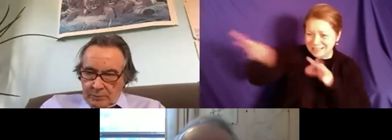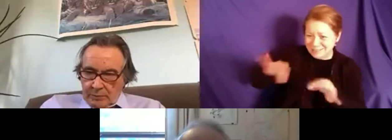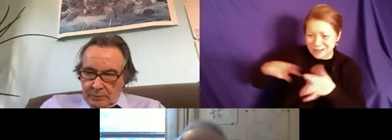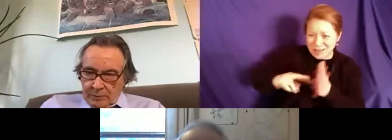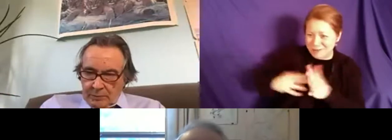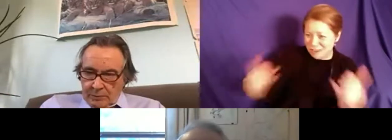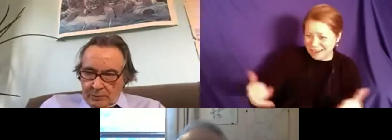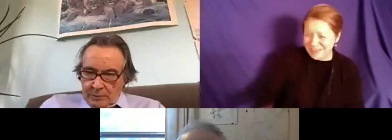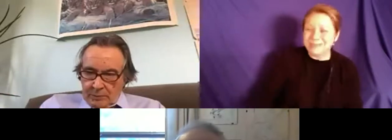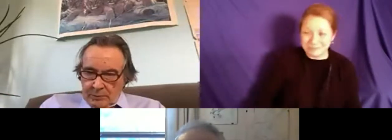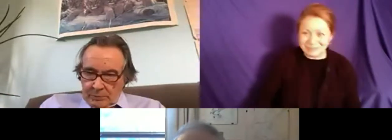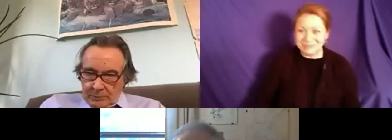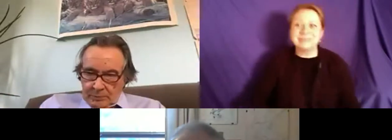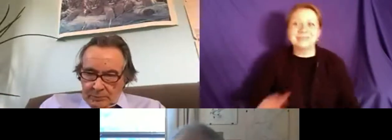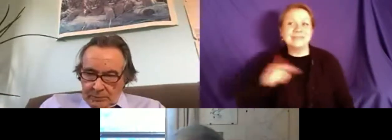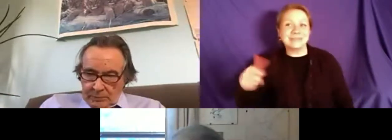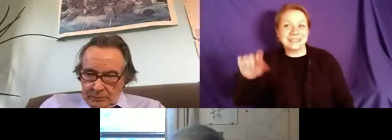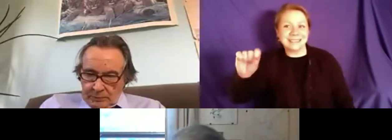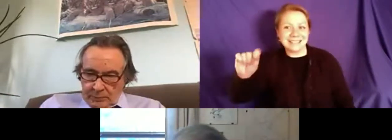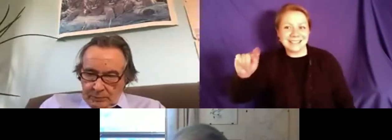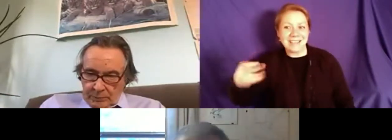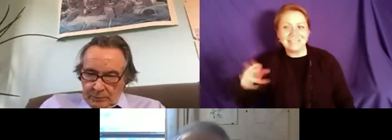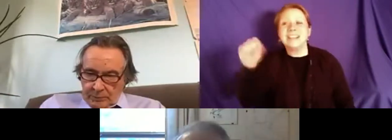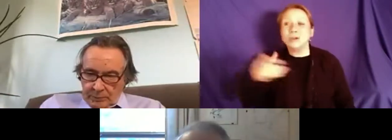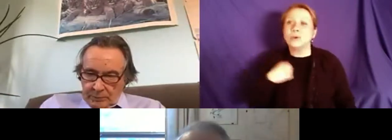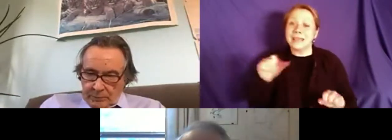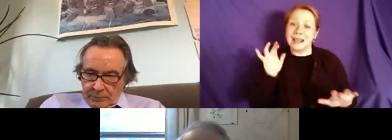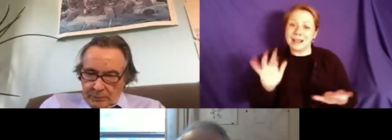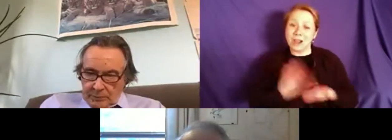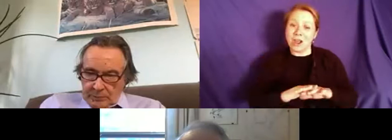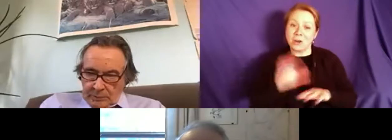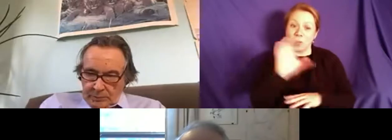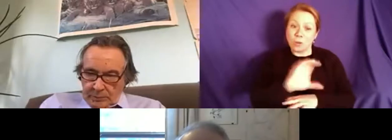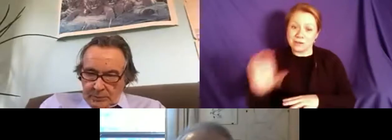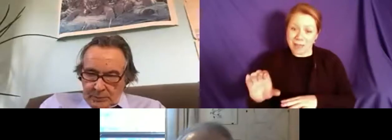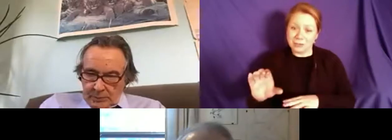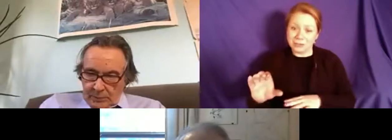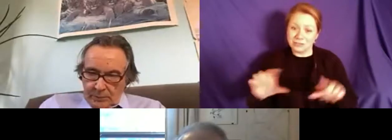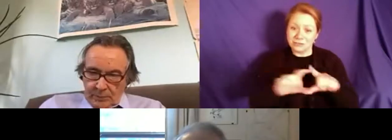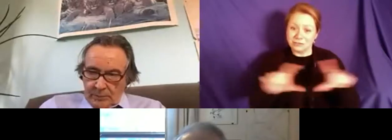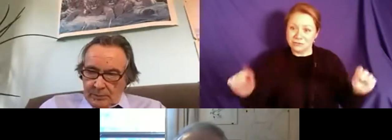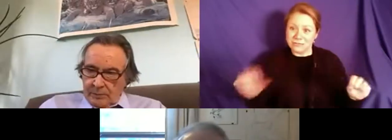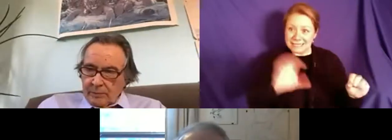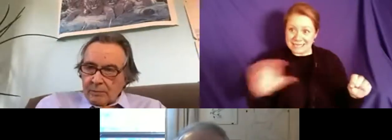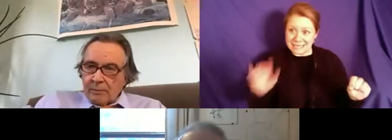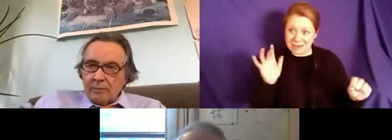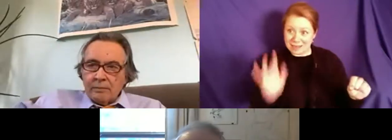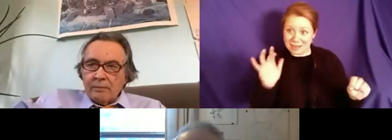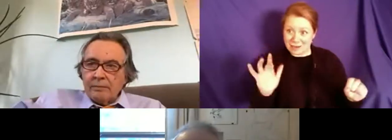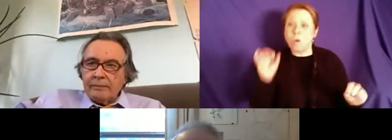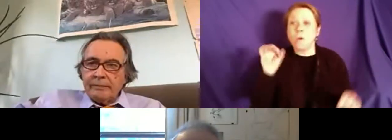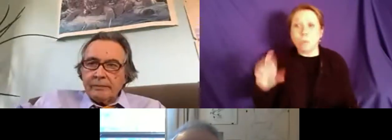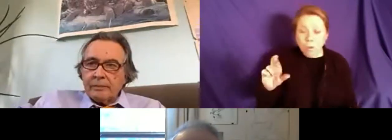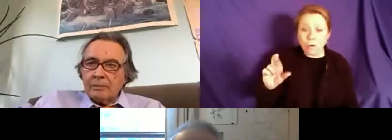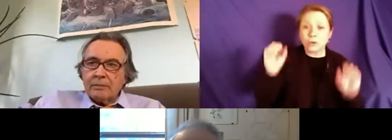now. Yeah, you can either click on the closed caption button at the bottom of your screen to view the captions, or you